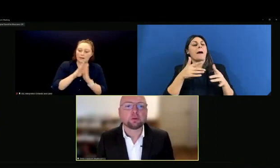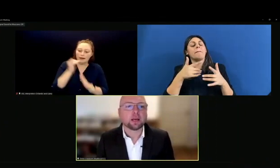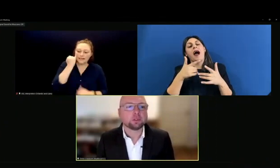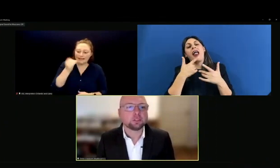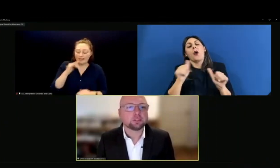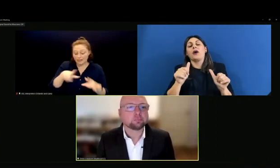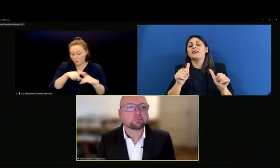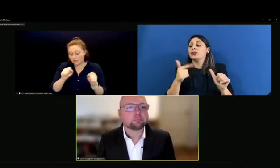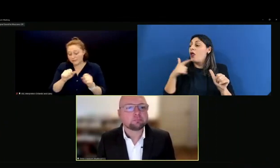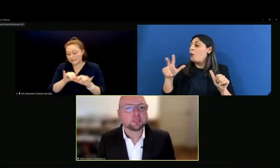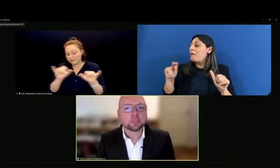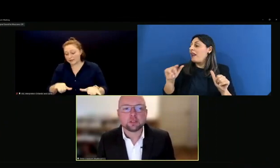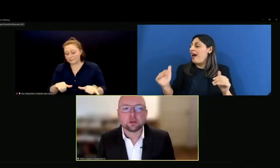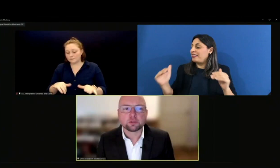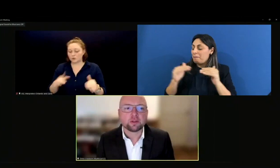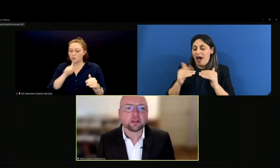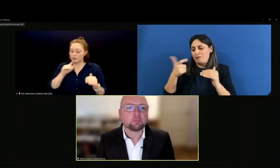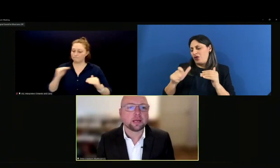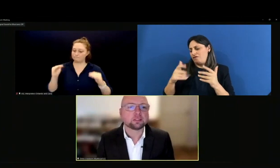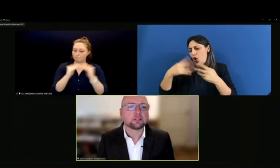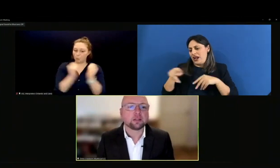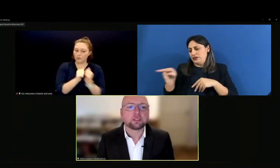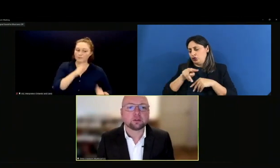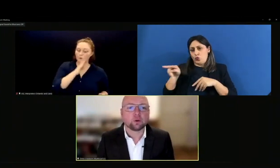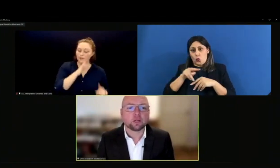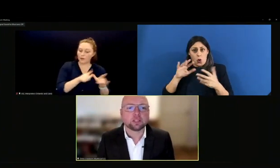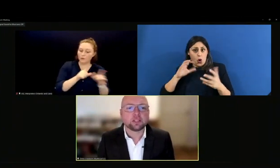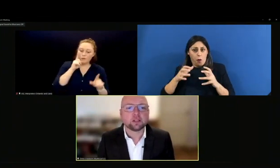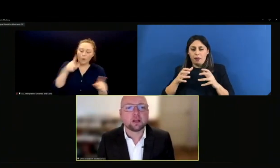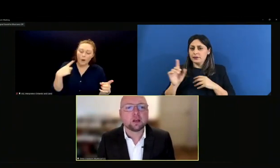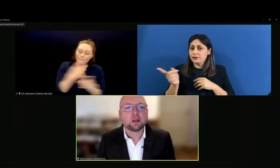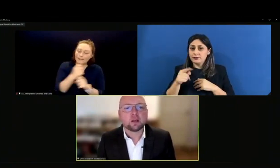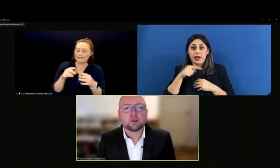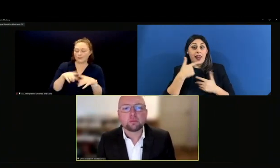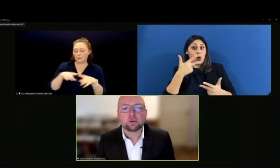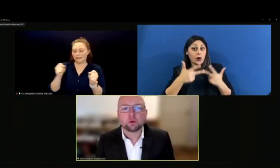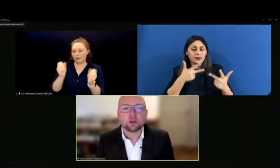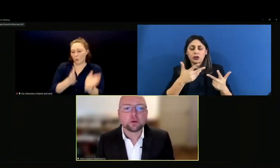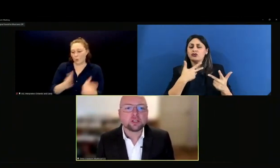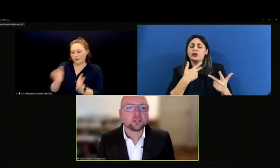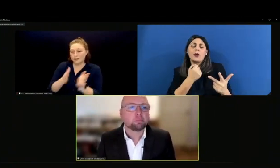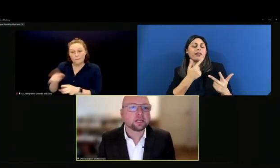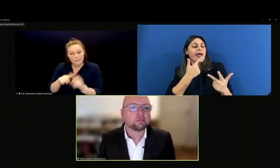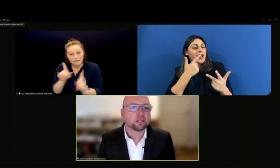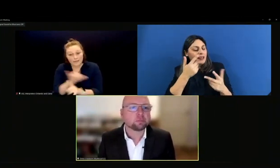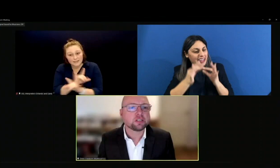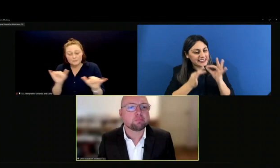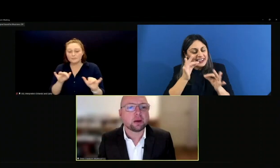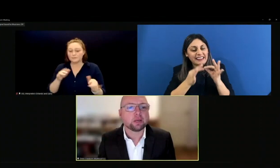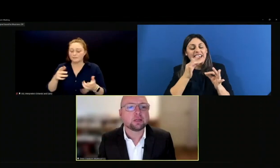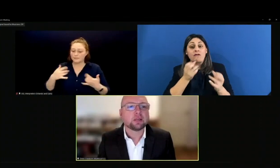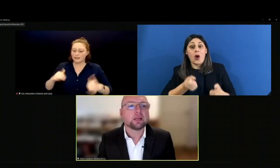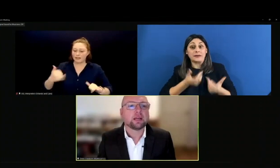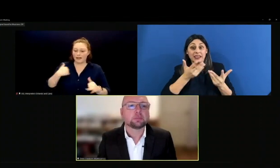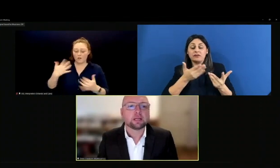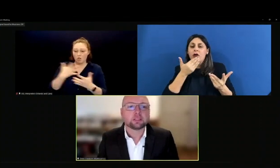with spoken languages in terms of their complex linguistic organization, but they're also rich in depictive and expressive